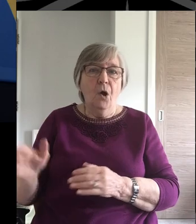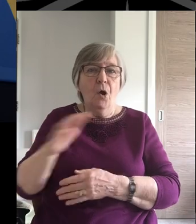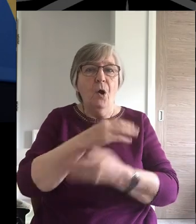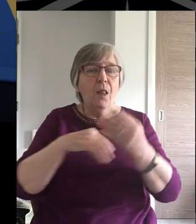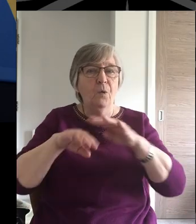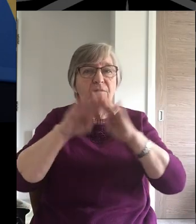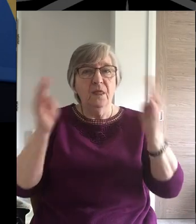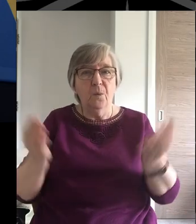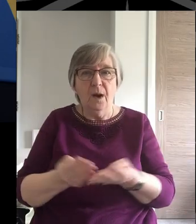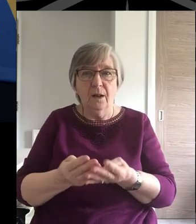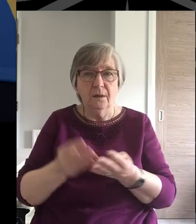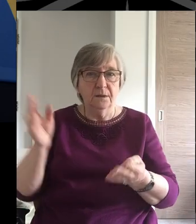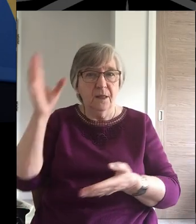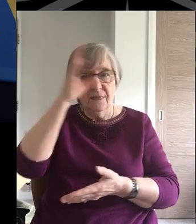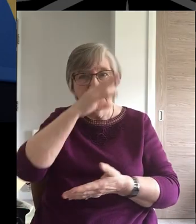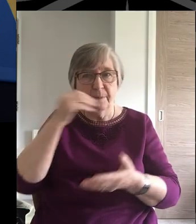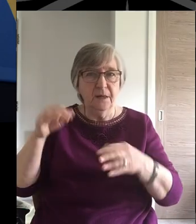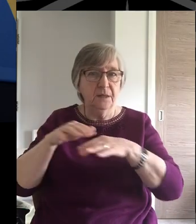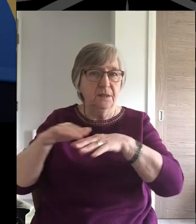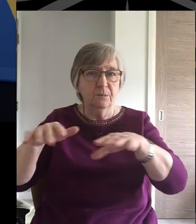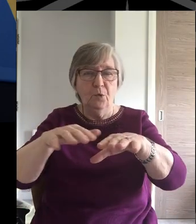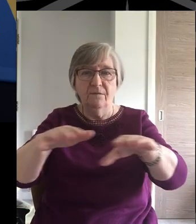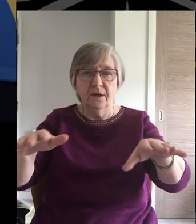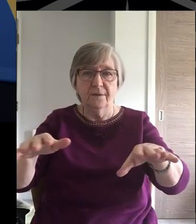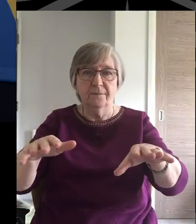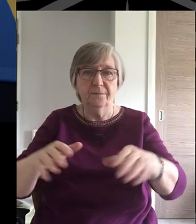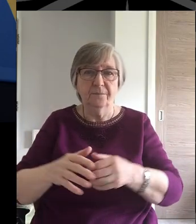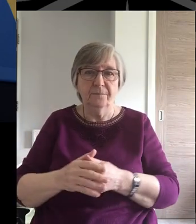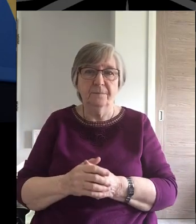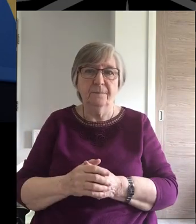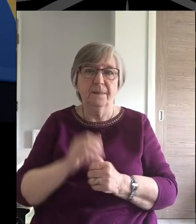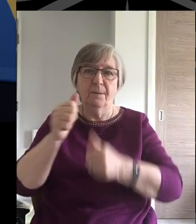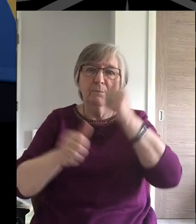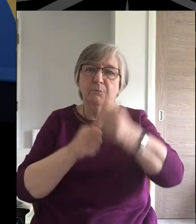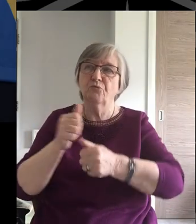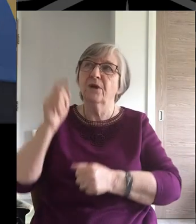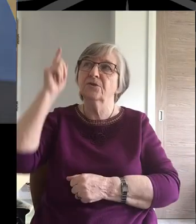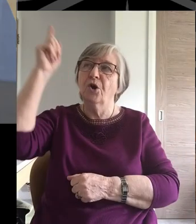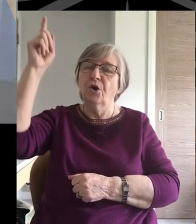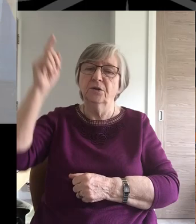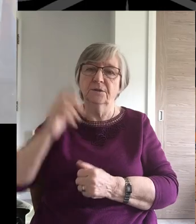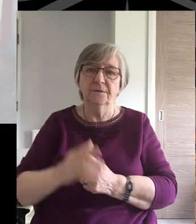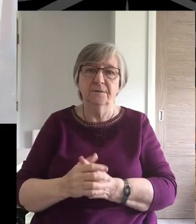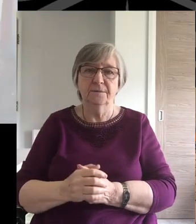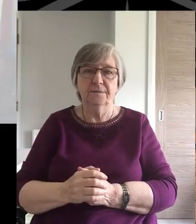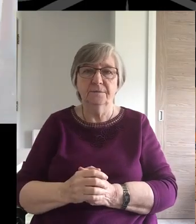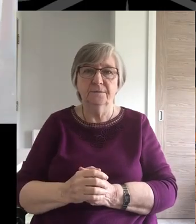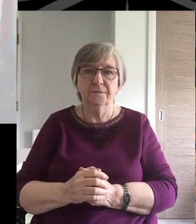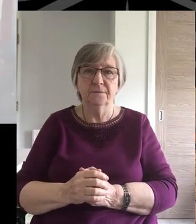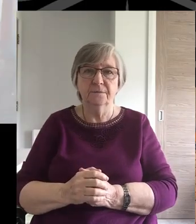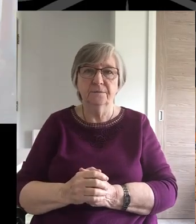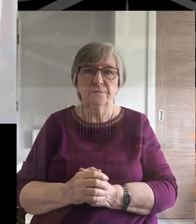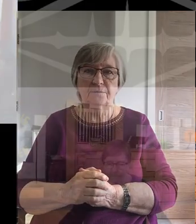All over the world, the Spirit is moving. Praise God.